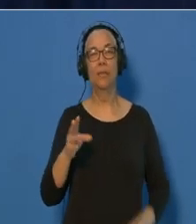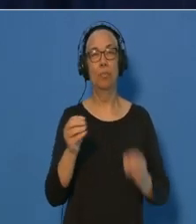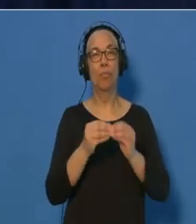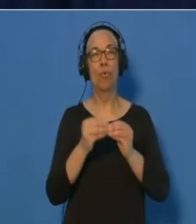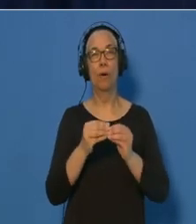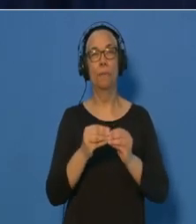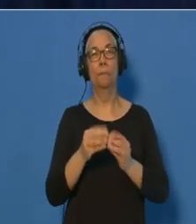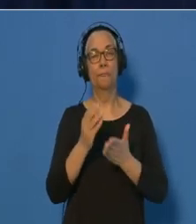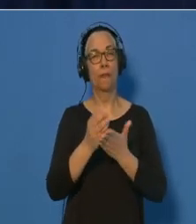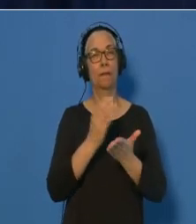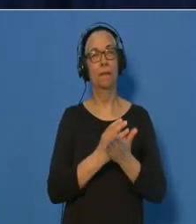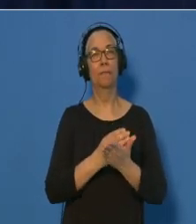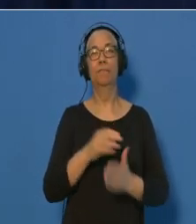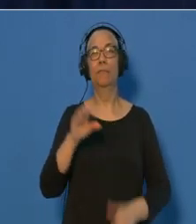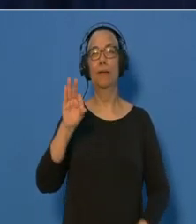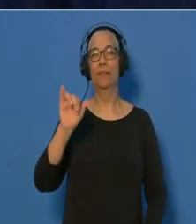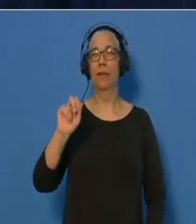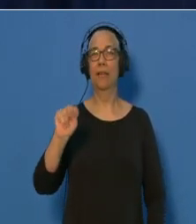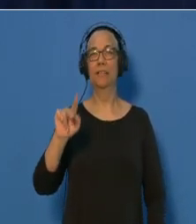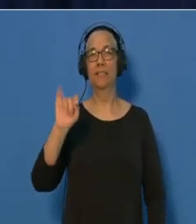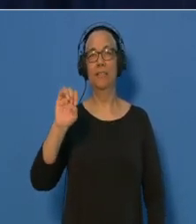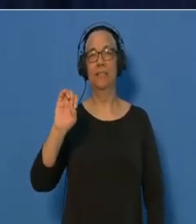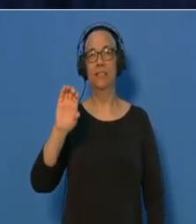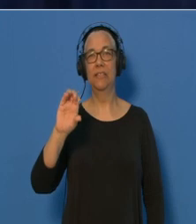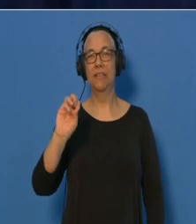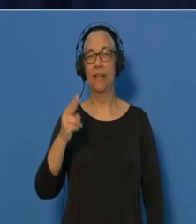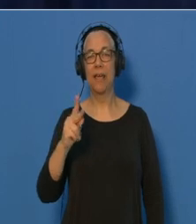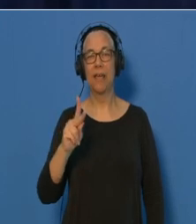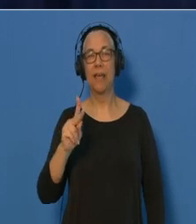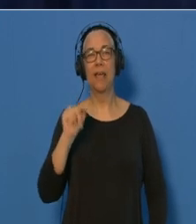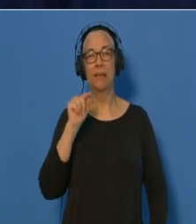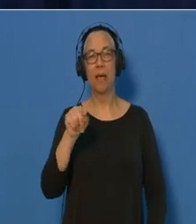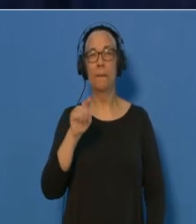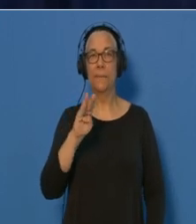available at fintech.bm.